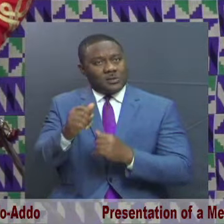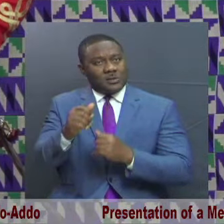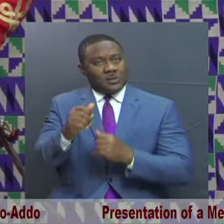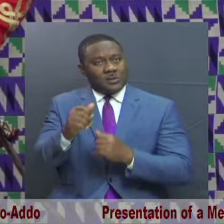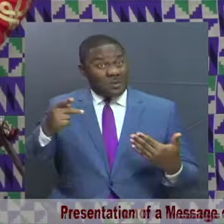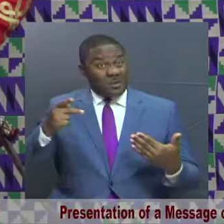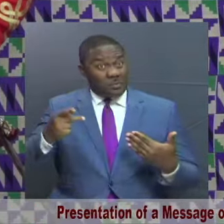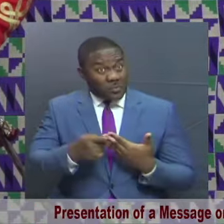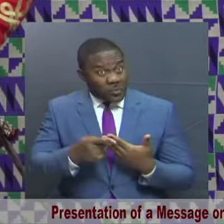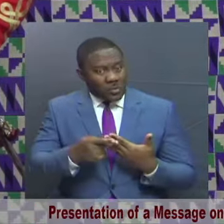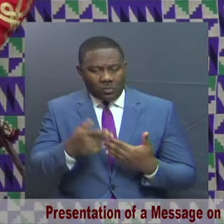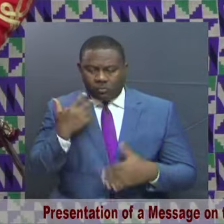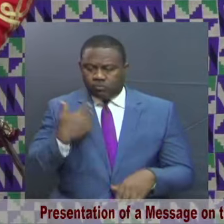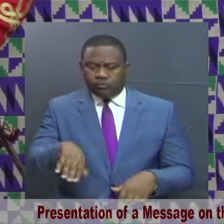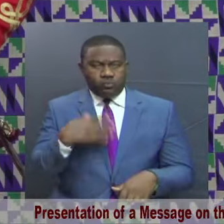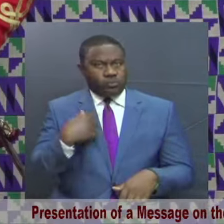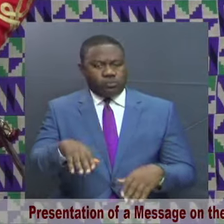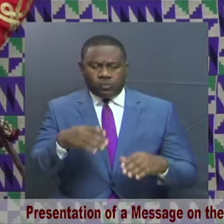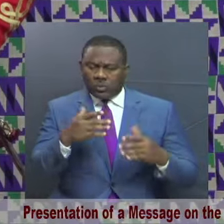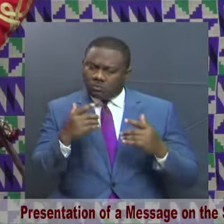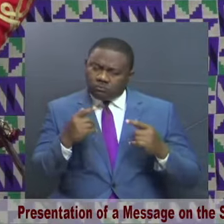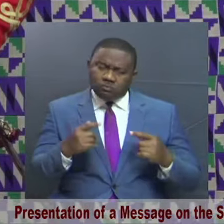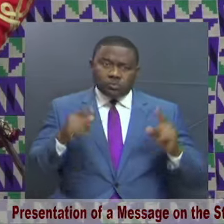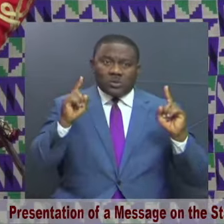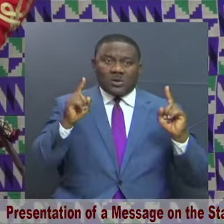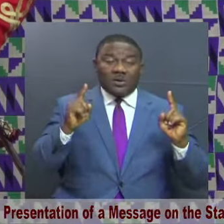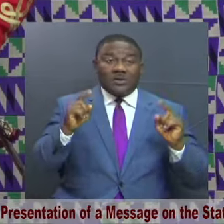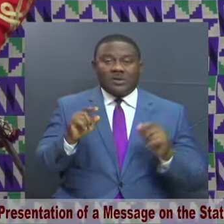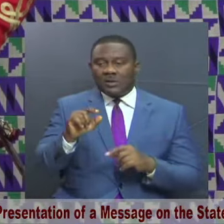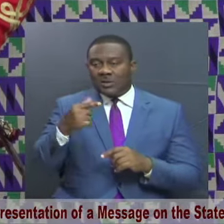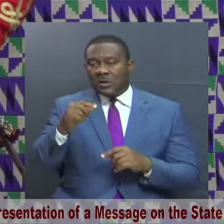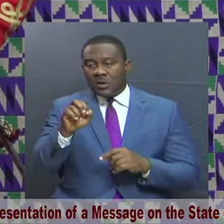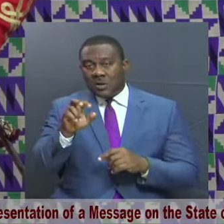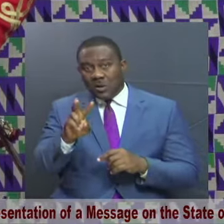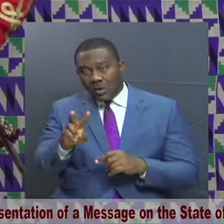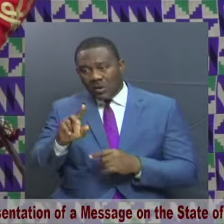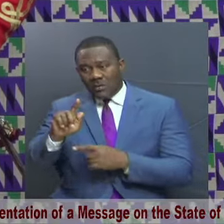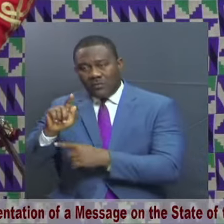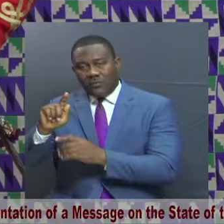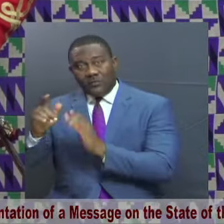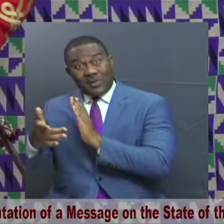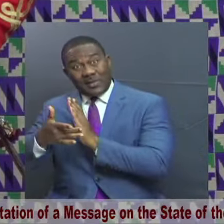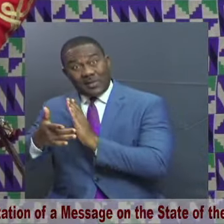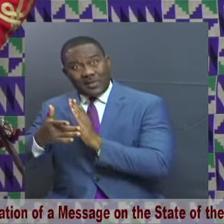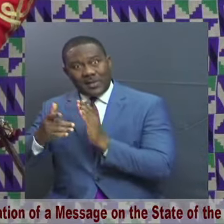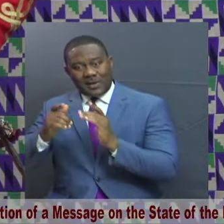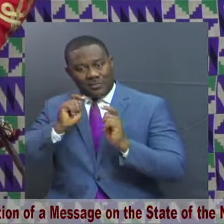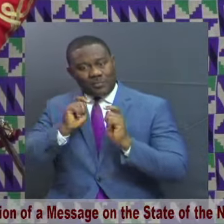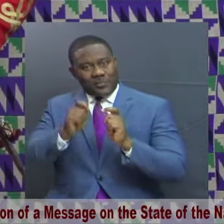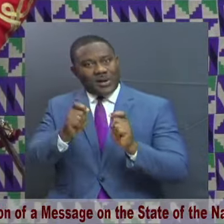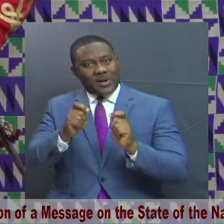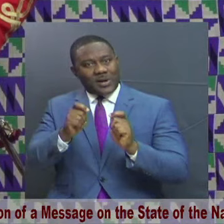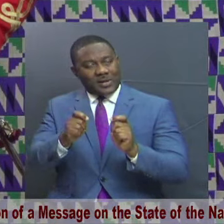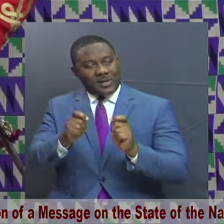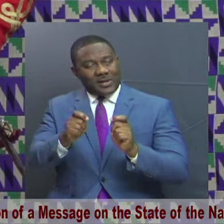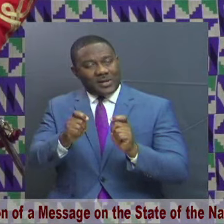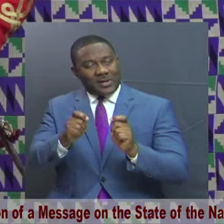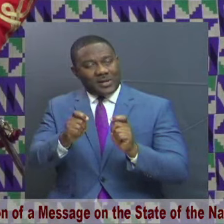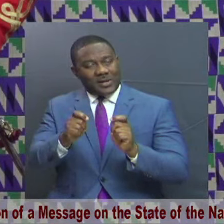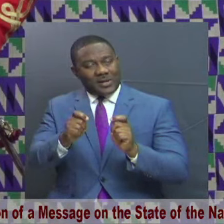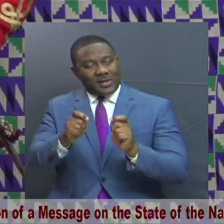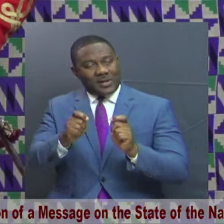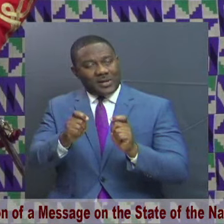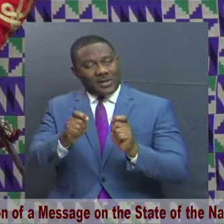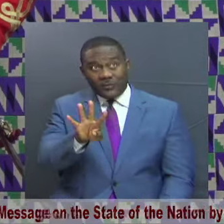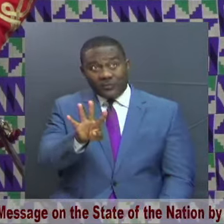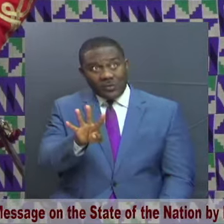program has worked so well it won the G Tech prize awarded in February 2024 at the world government